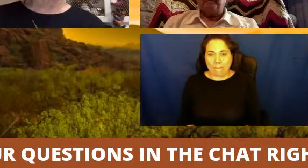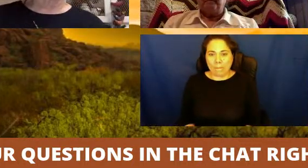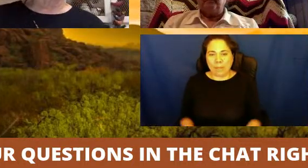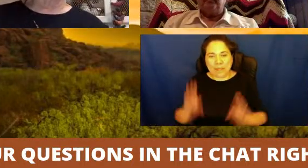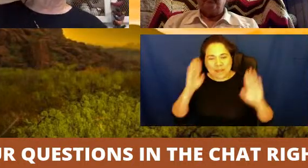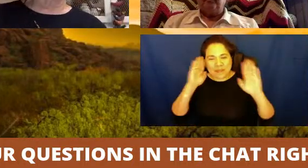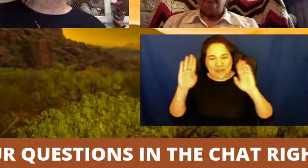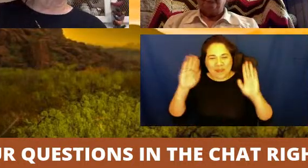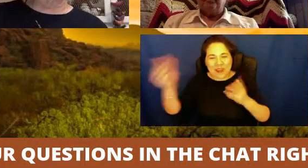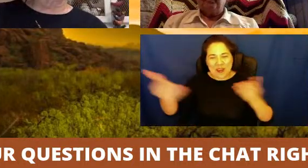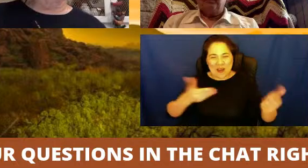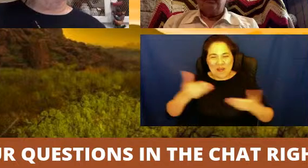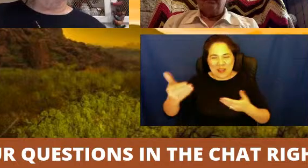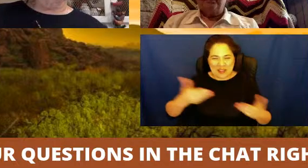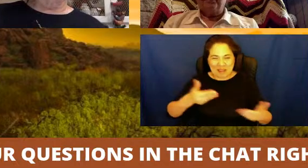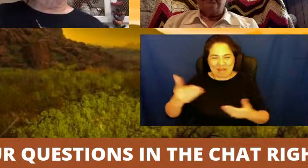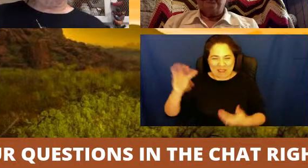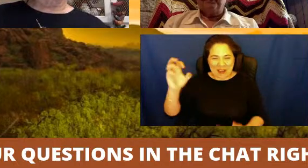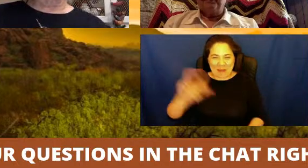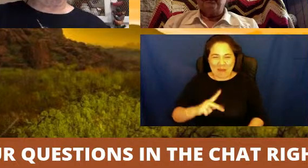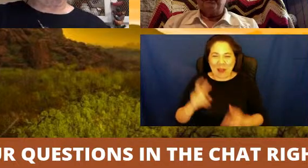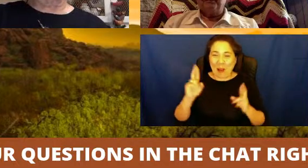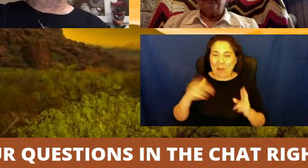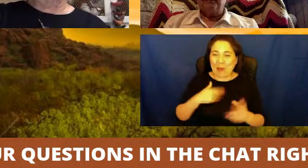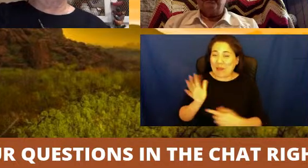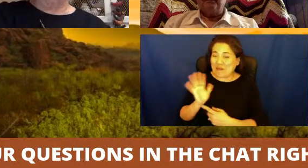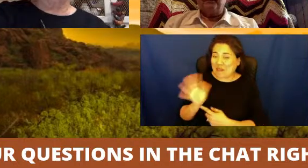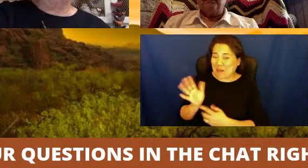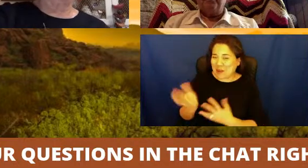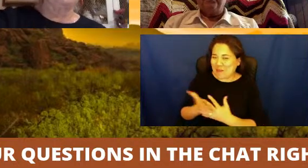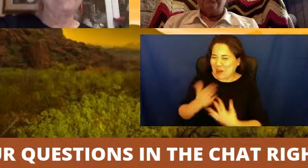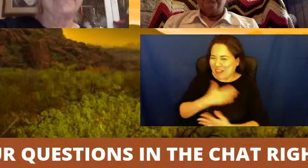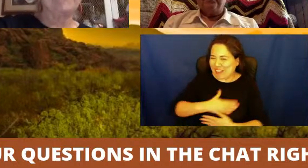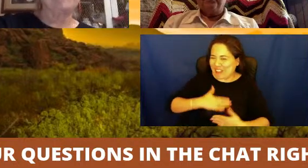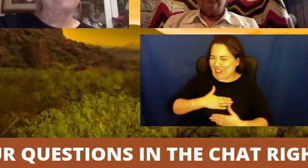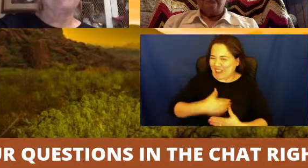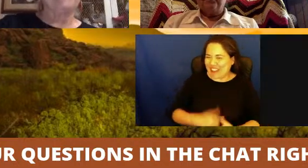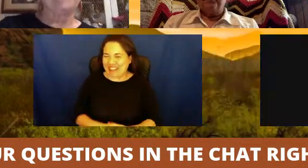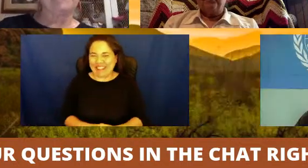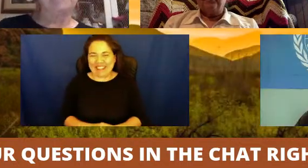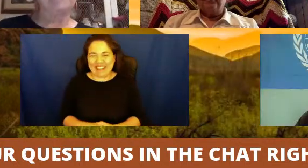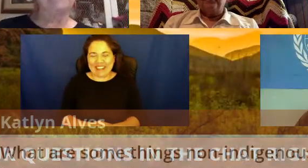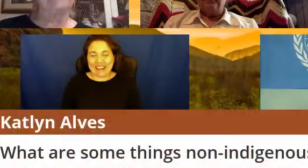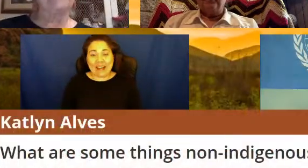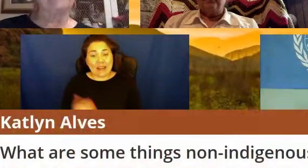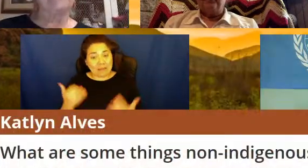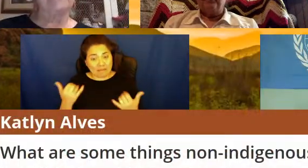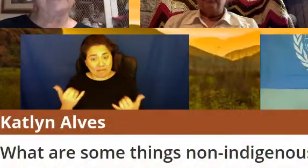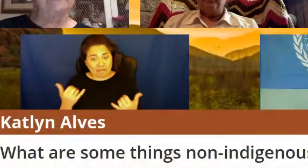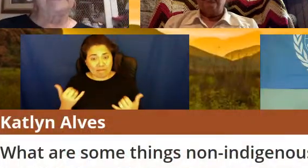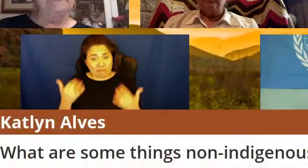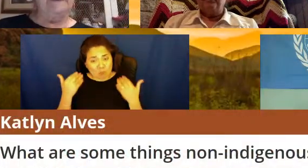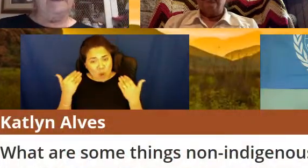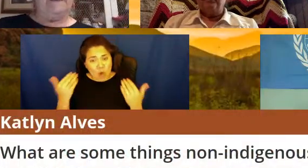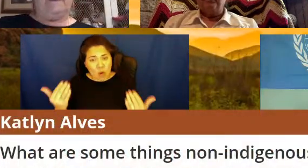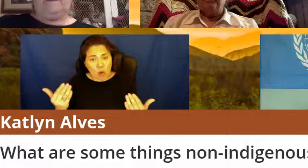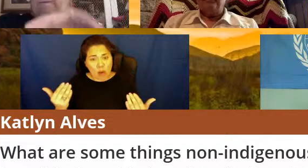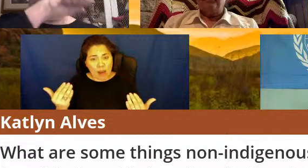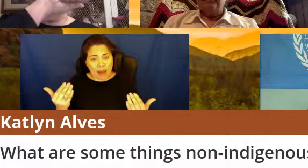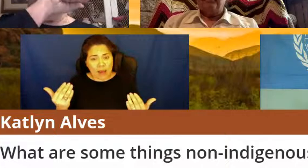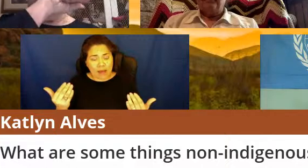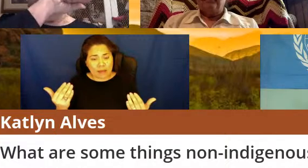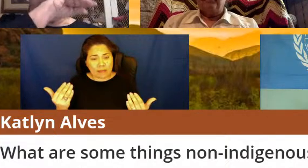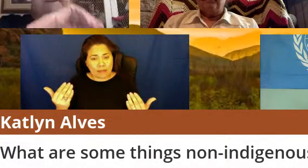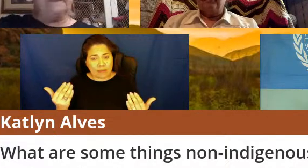Hi, so welcome back, everyone. I hope you guys had a good 5-minute break. I guess we are going to go ahead and go into